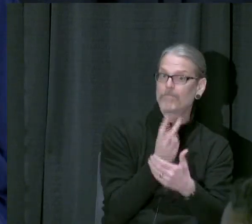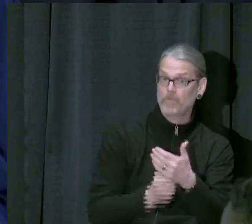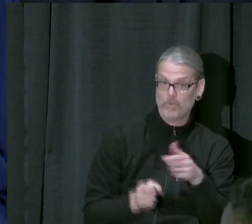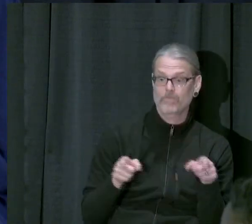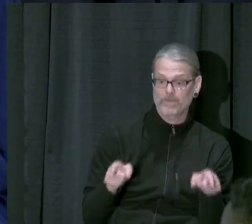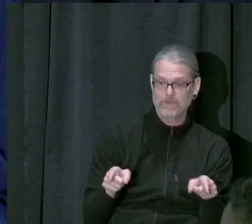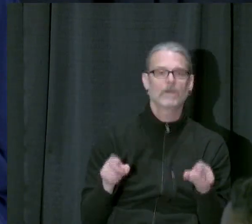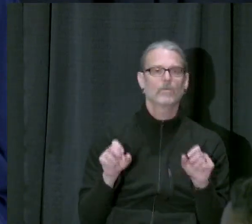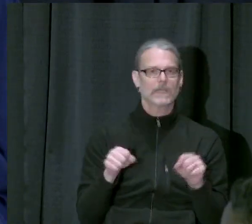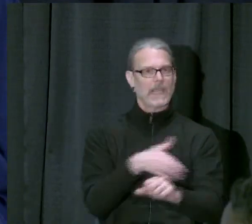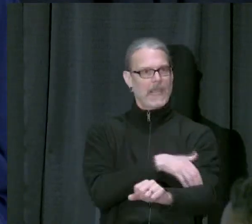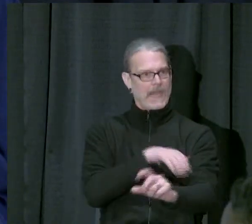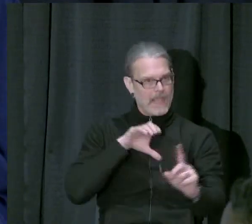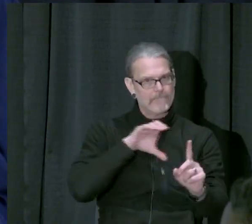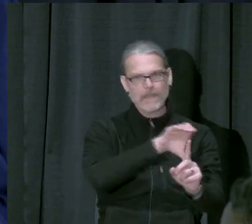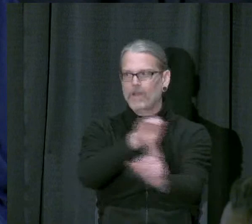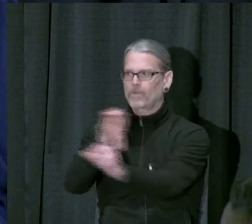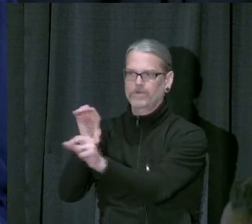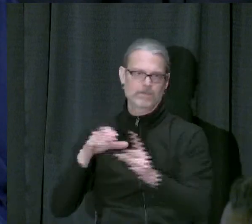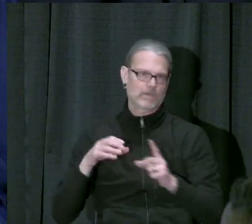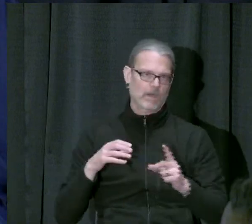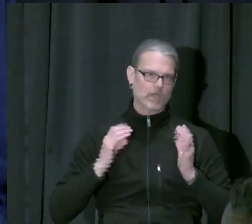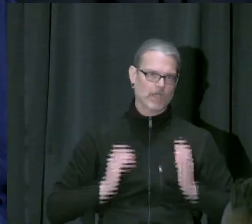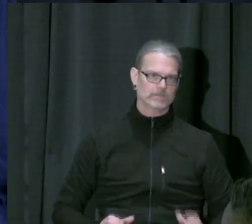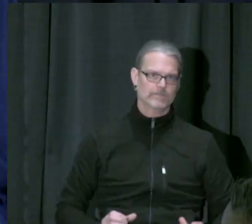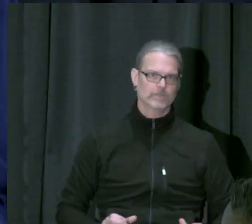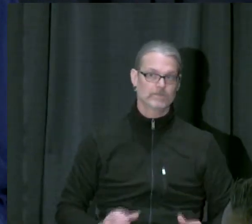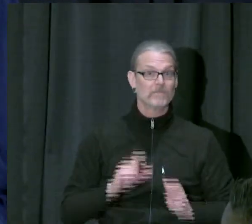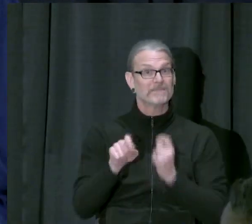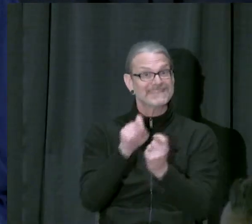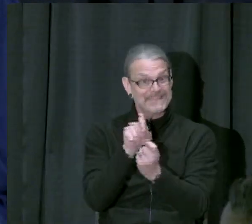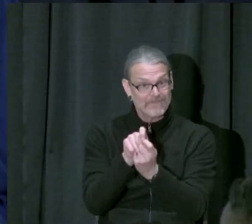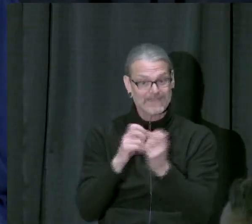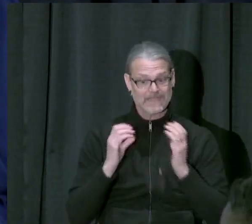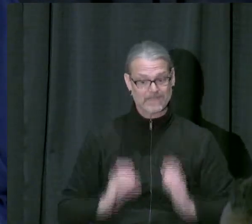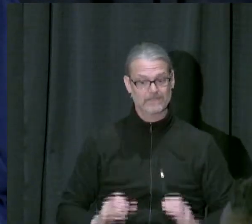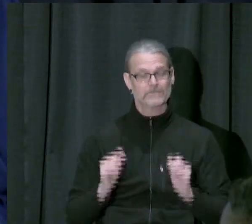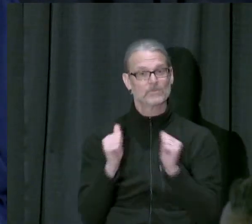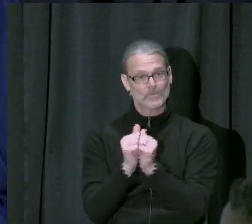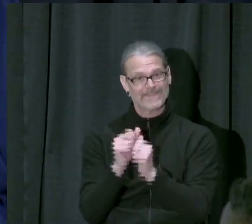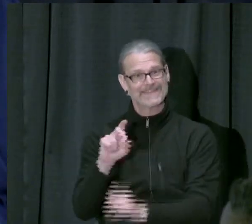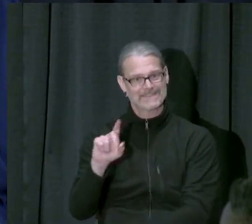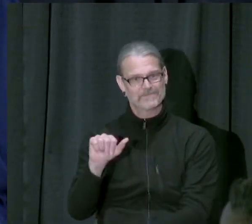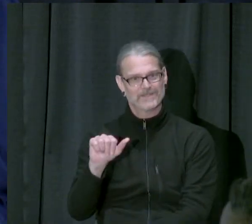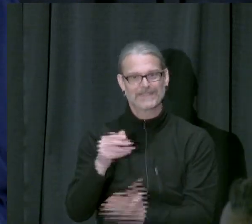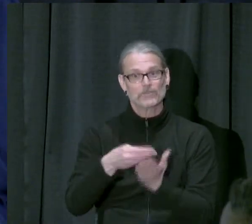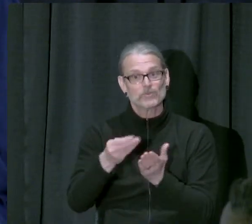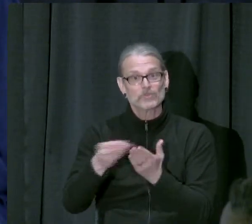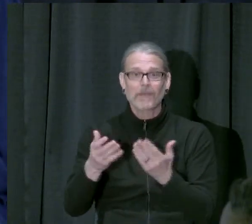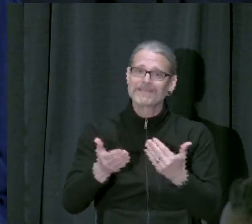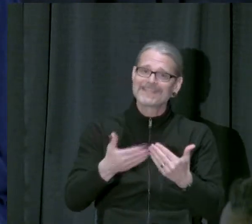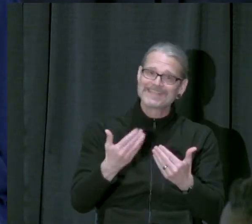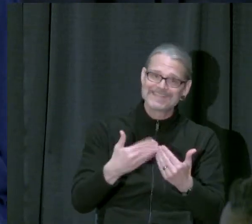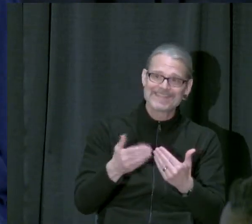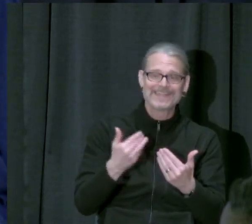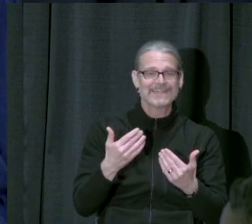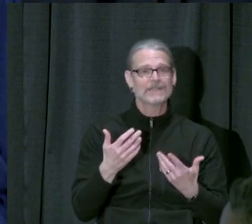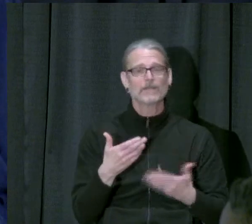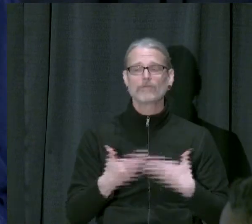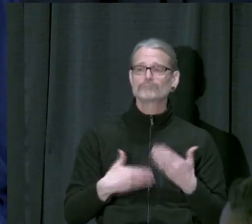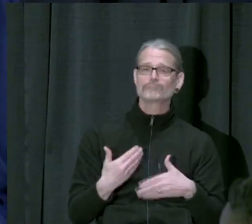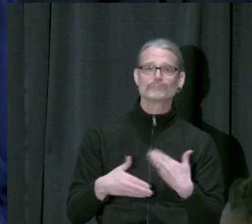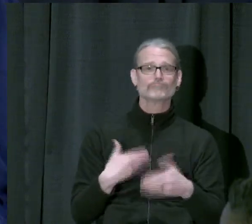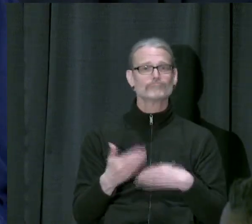help empower all of our customers, but in particular customers with disabilities, to shop with ease, convenience, and do